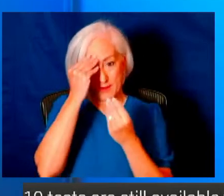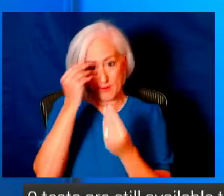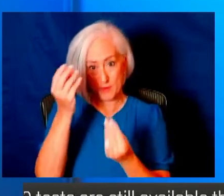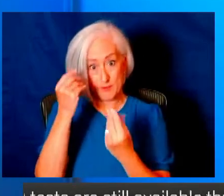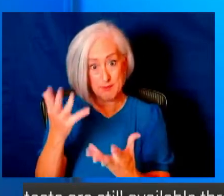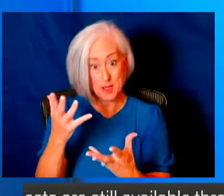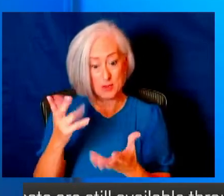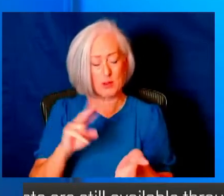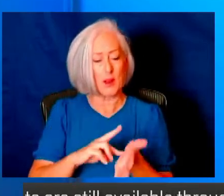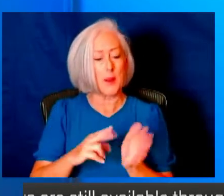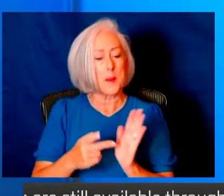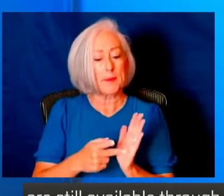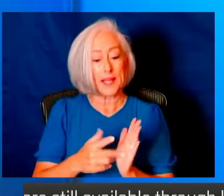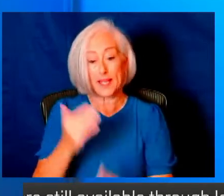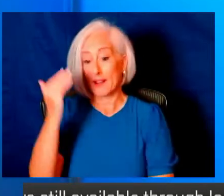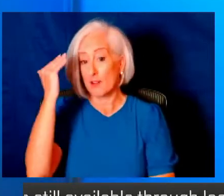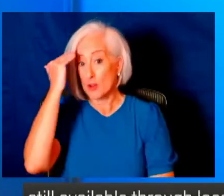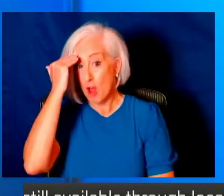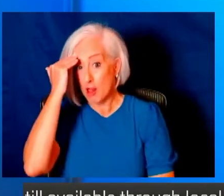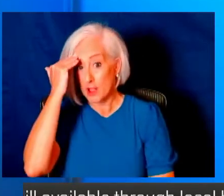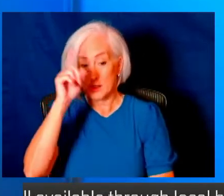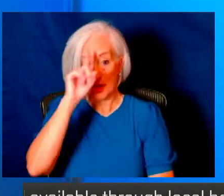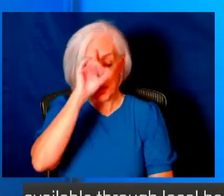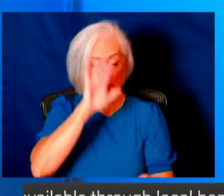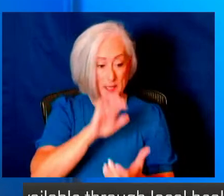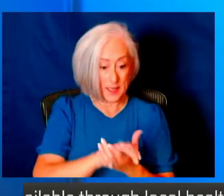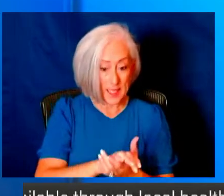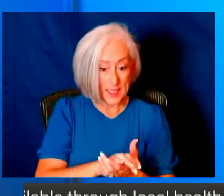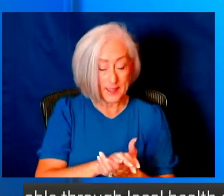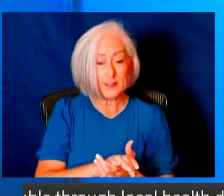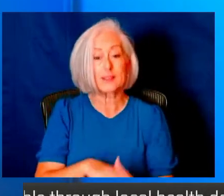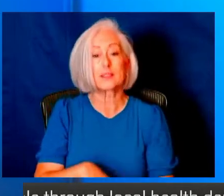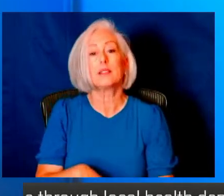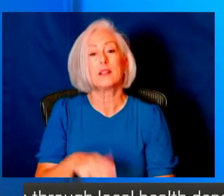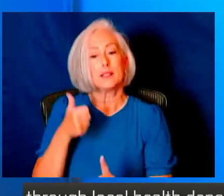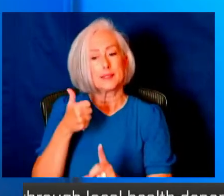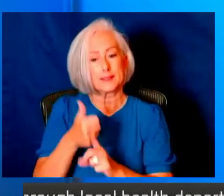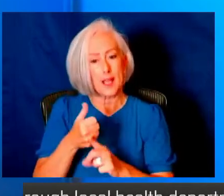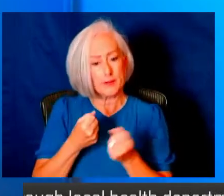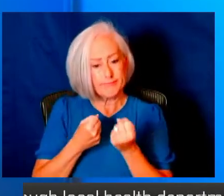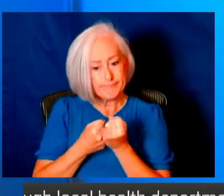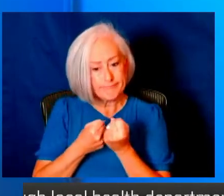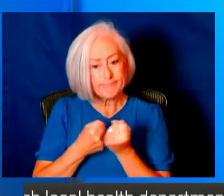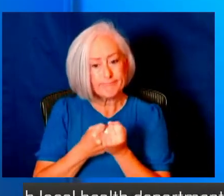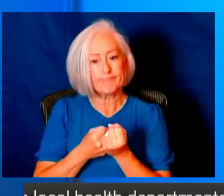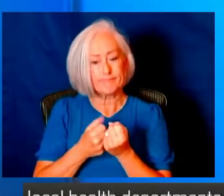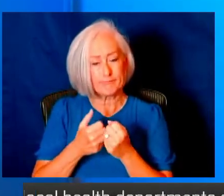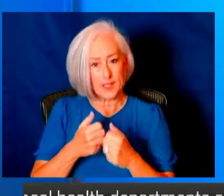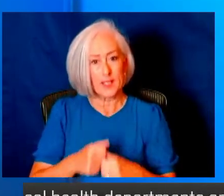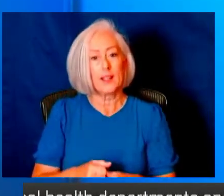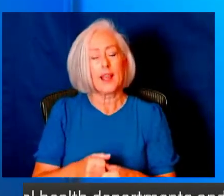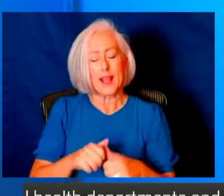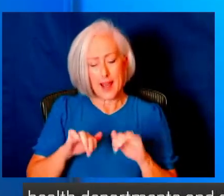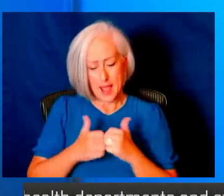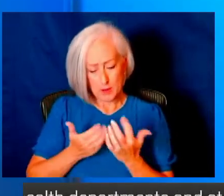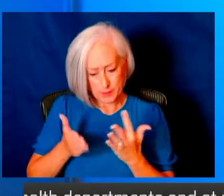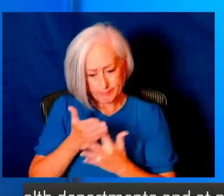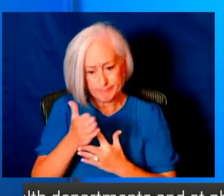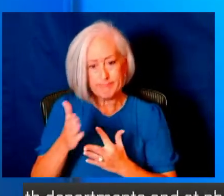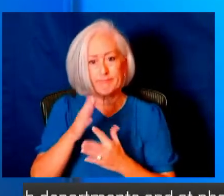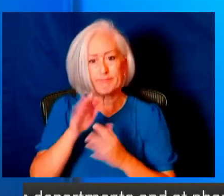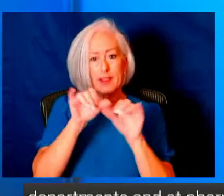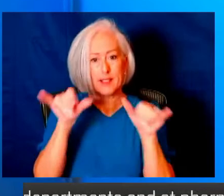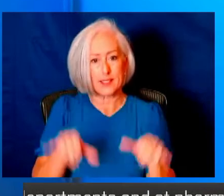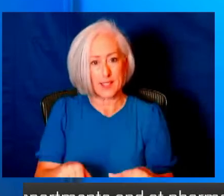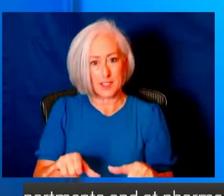knowledge, beliefs, self-efficacy, and confidence navigating the systems. And so we developed the Sexual Health Empowerment